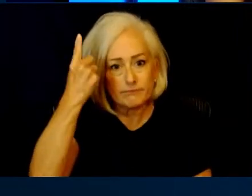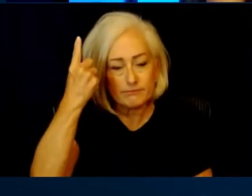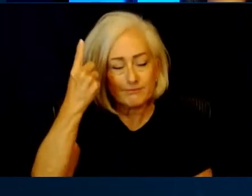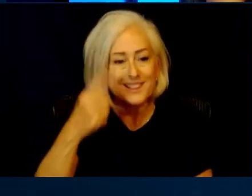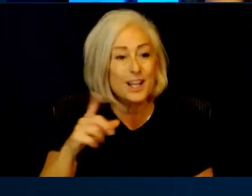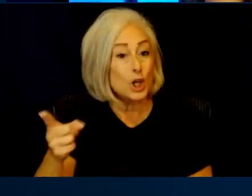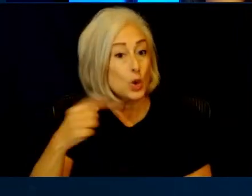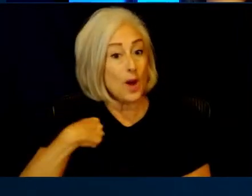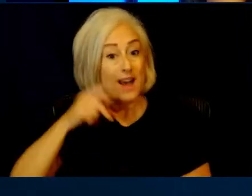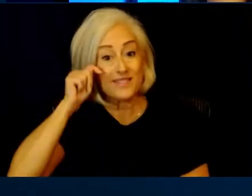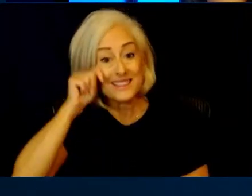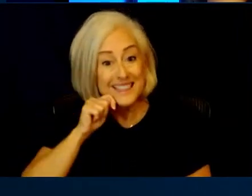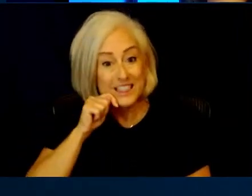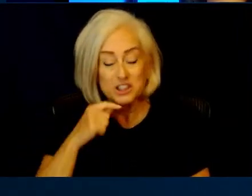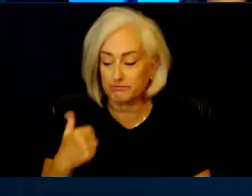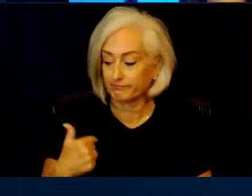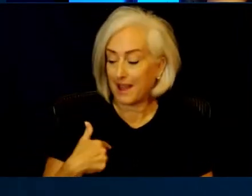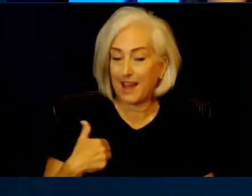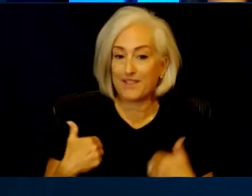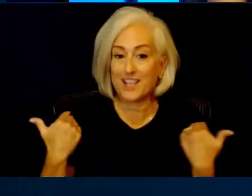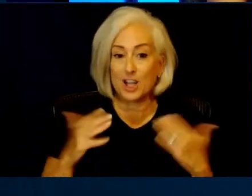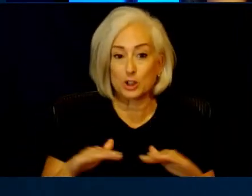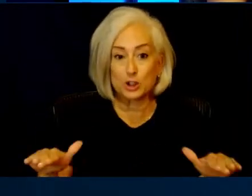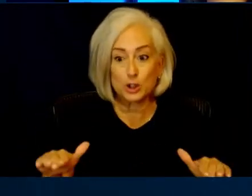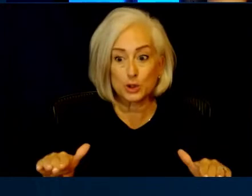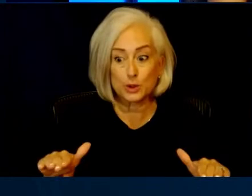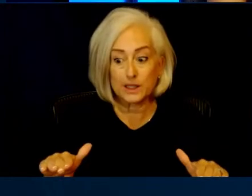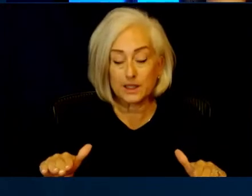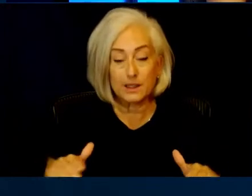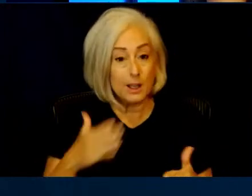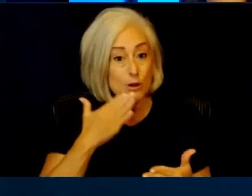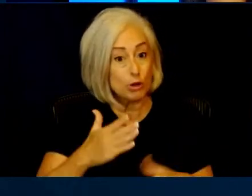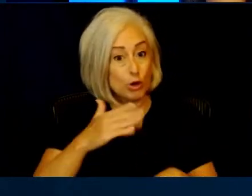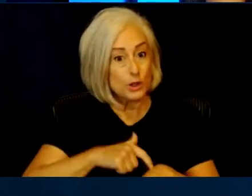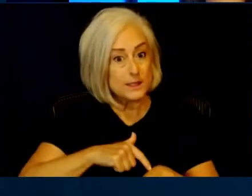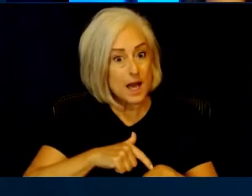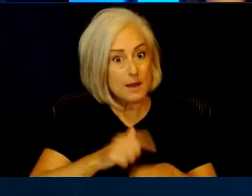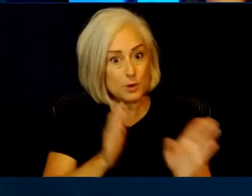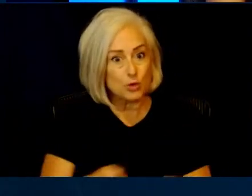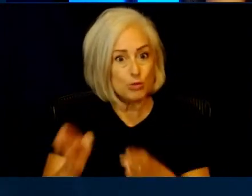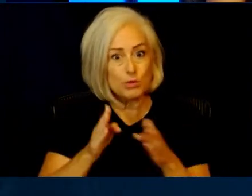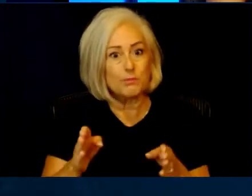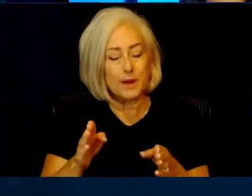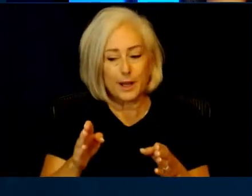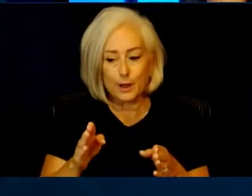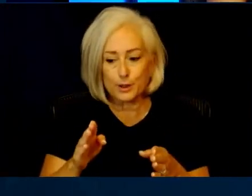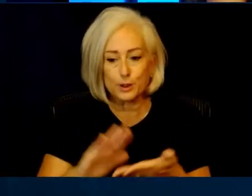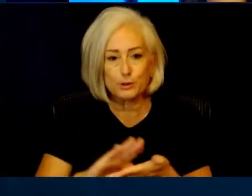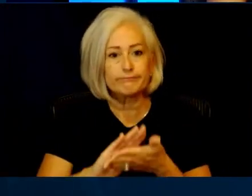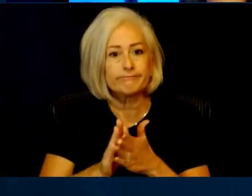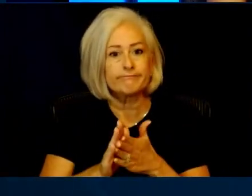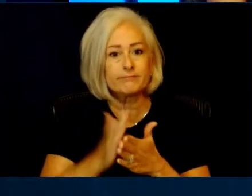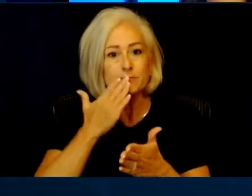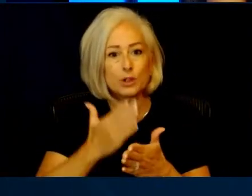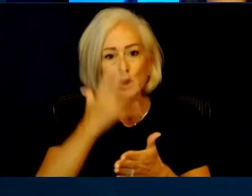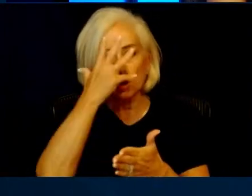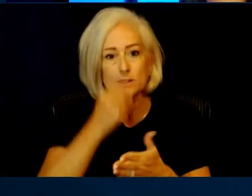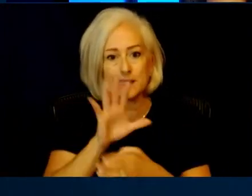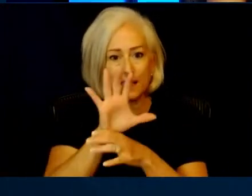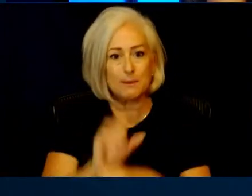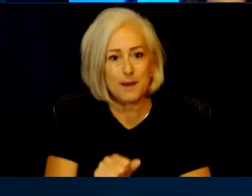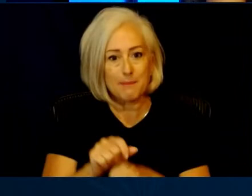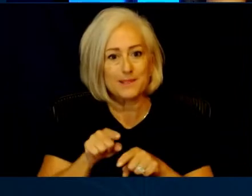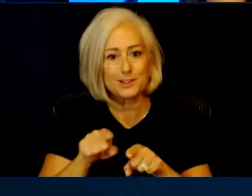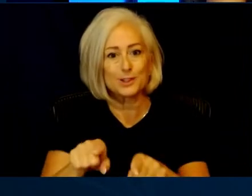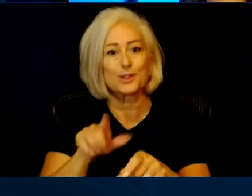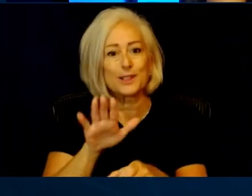I've got young ones. And it's like, is it ever too soon to start preparing them to get good sleep habits as we start the next school year? So we're going to talk to the